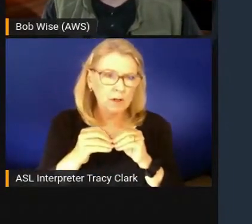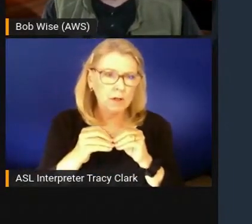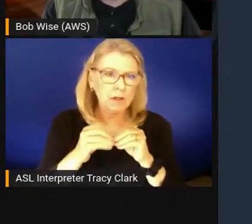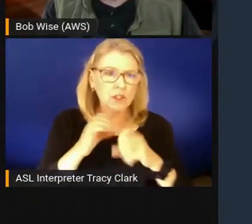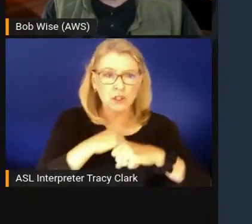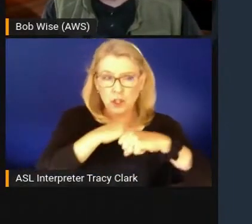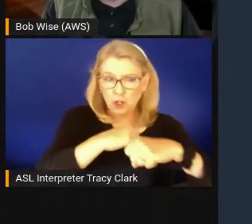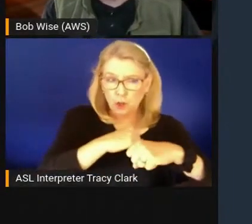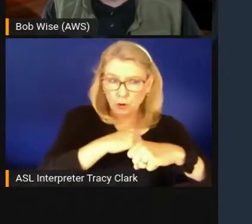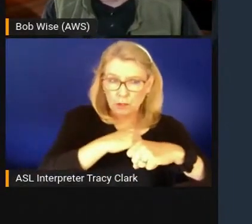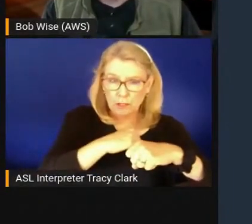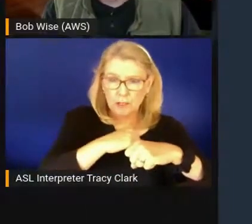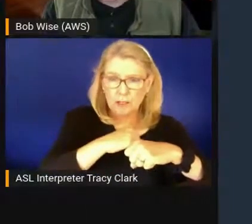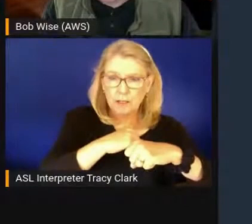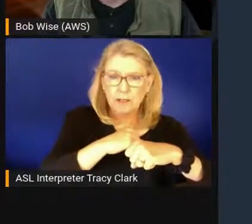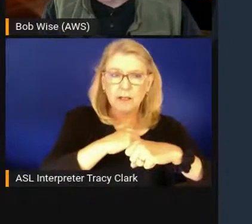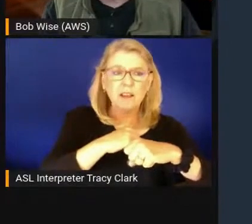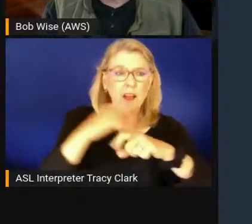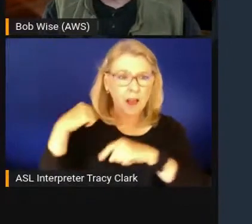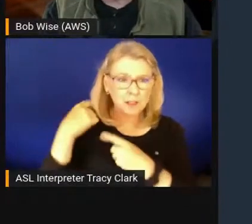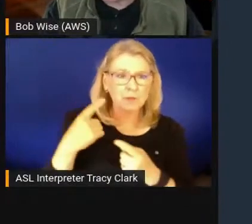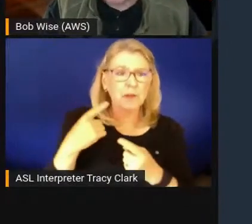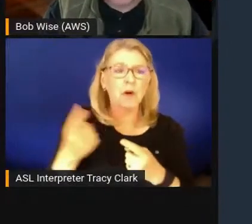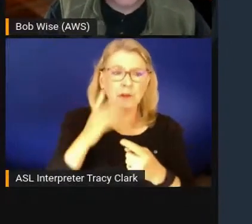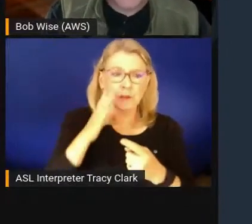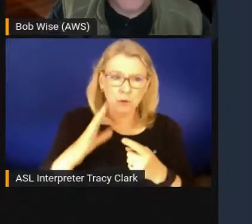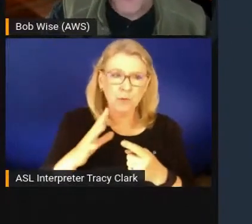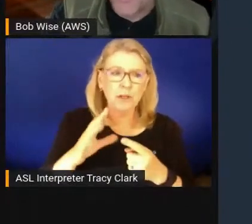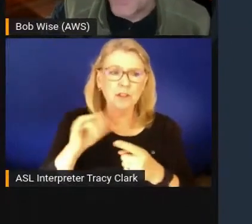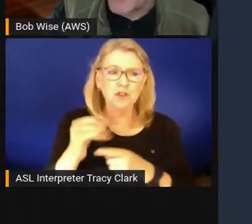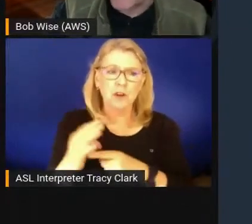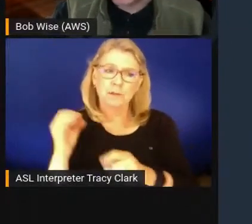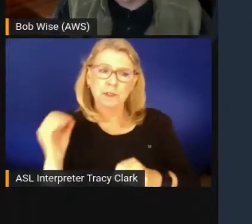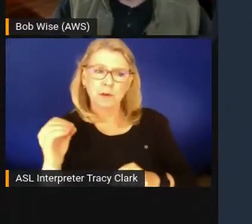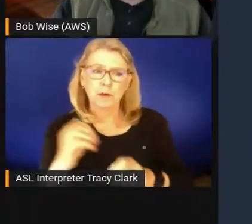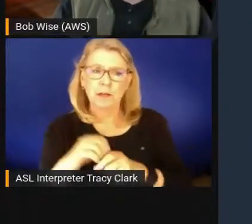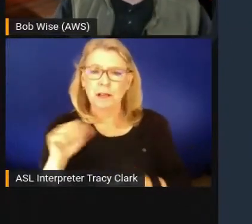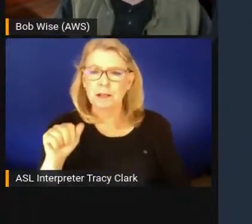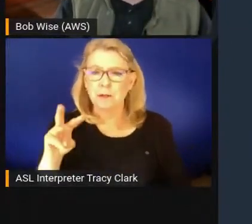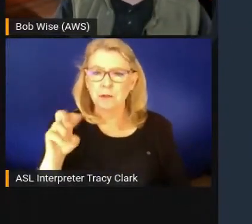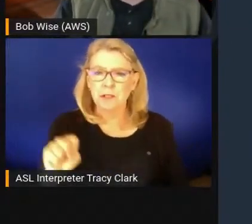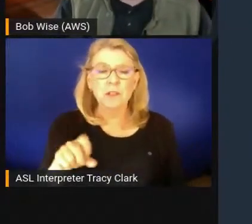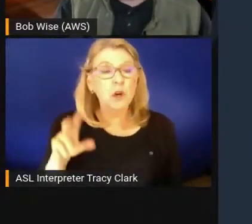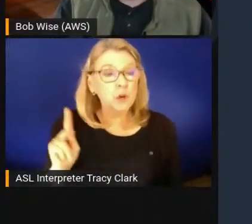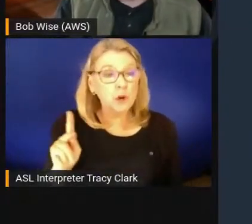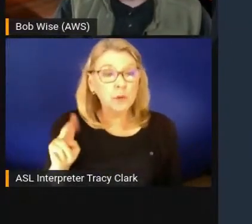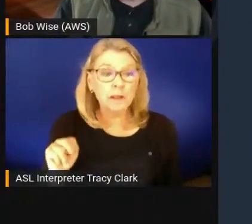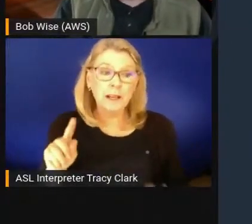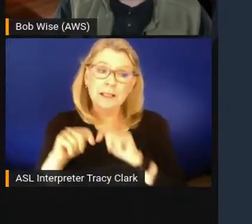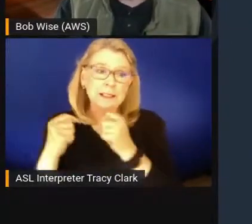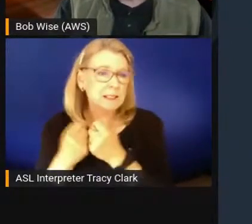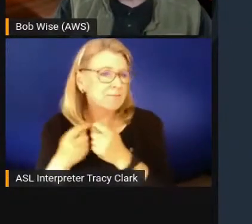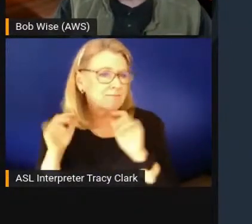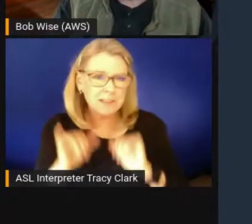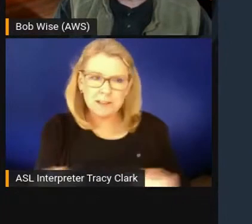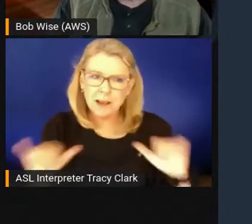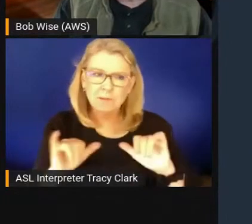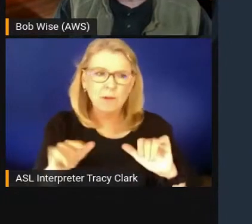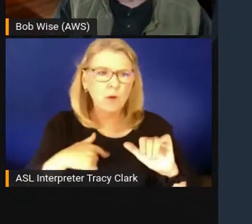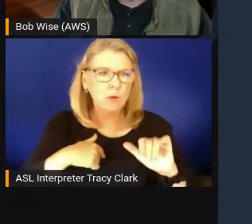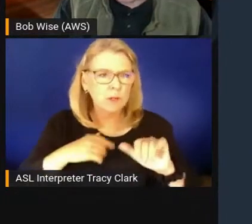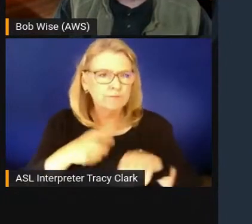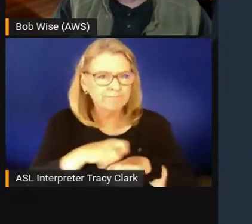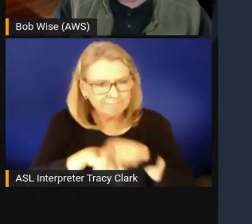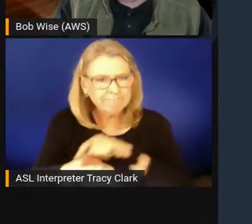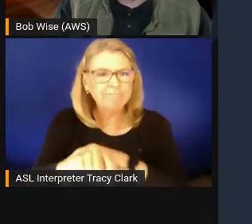Security has been and will always be job zero at AWS. The Kubernetes team is no exception. We are actively involved in the Kubernetes community to shape